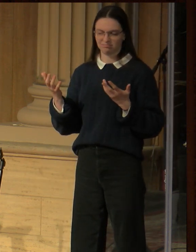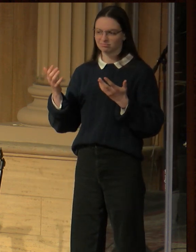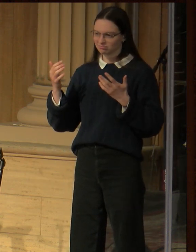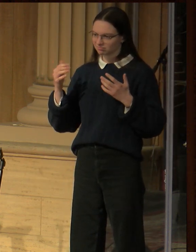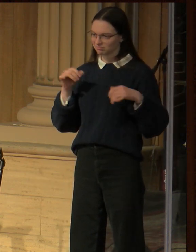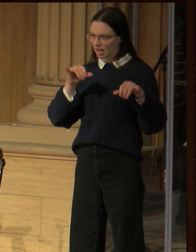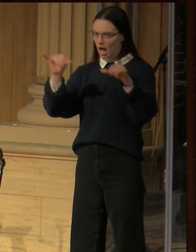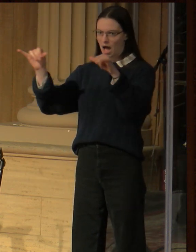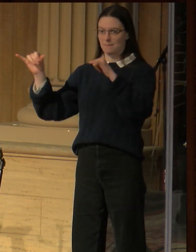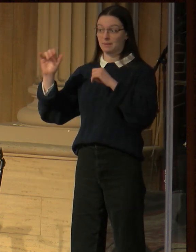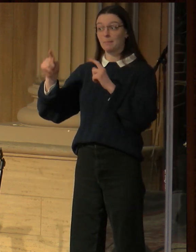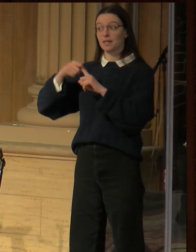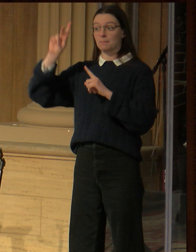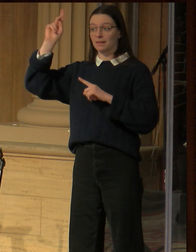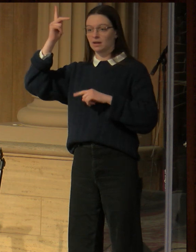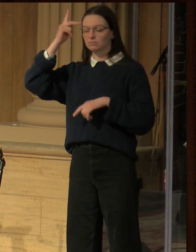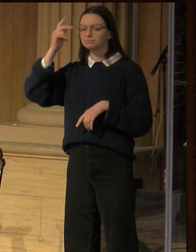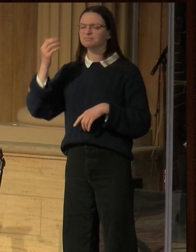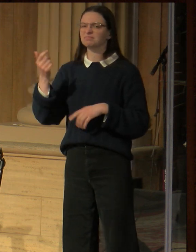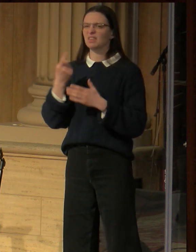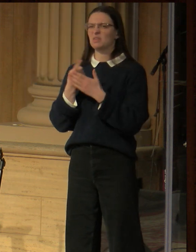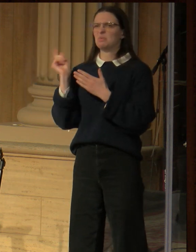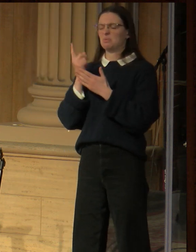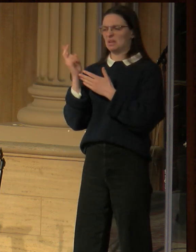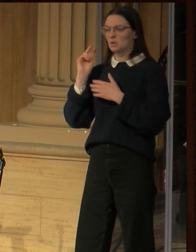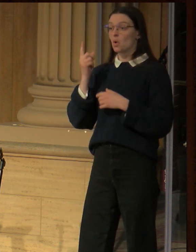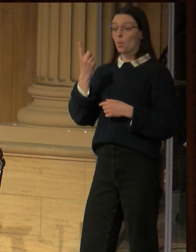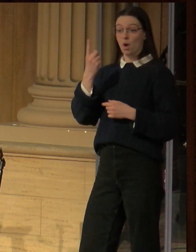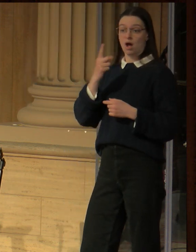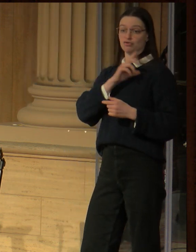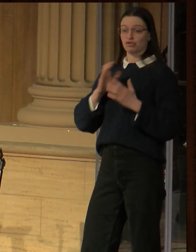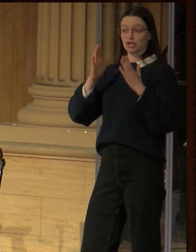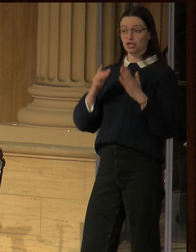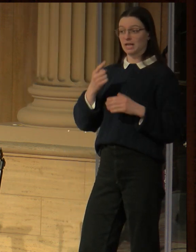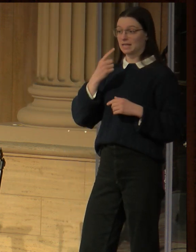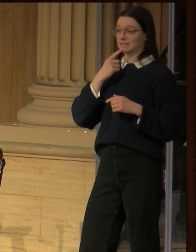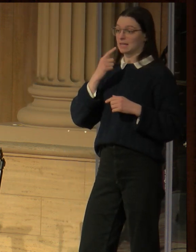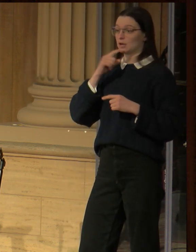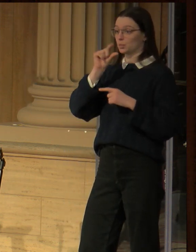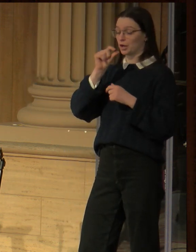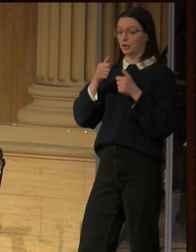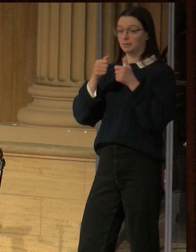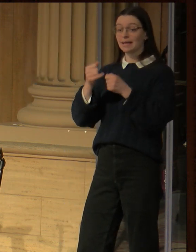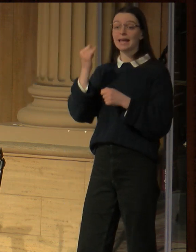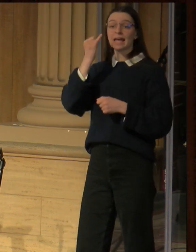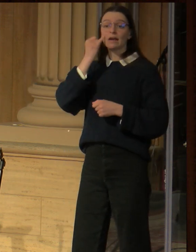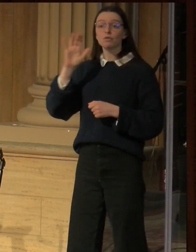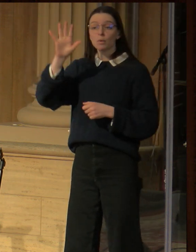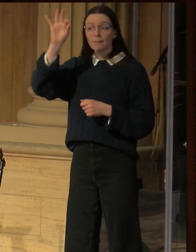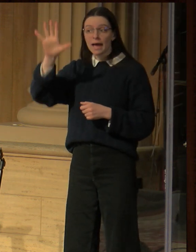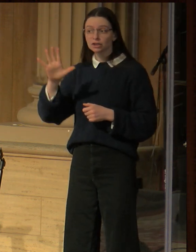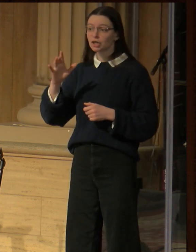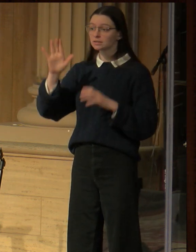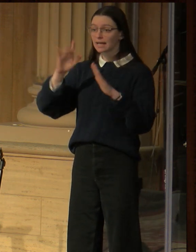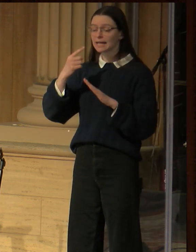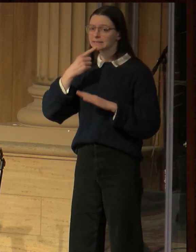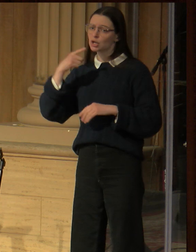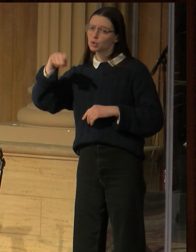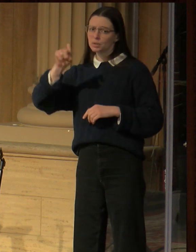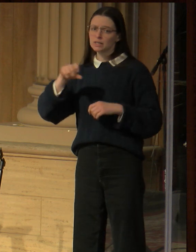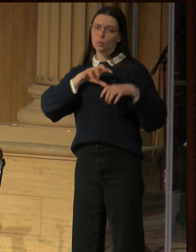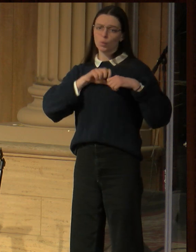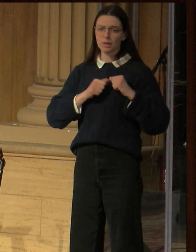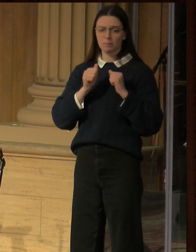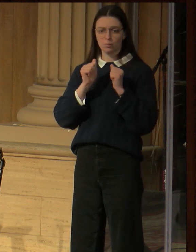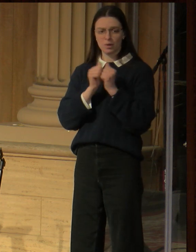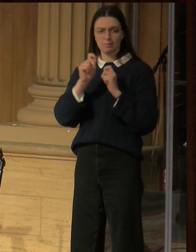weeks ago, a purported Christian on Twitter tweeted, "If your pastor tells you on Sunday that we need to weep with those who weep, then you need to find a new